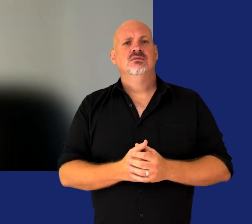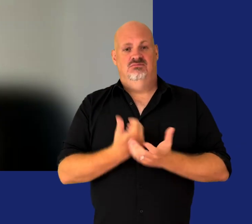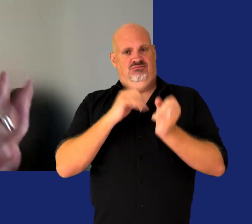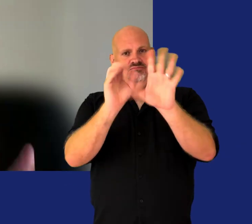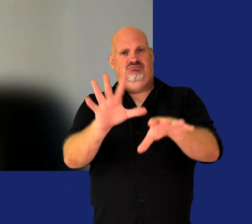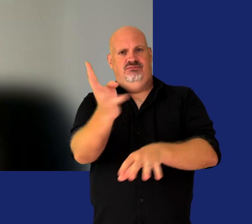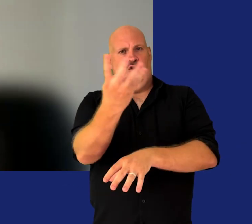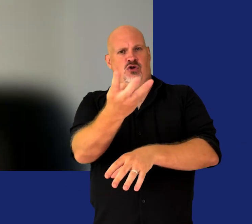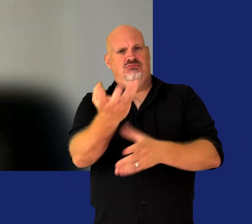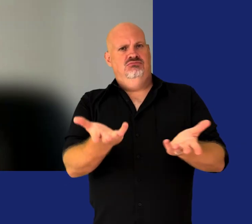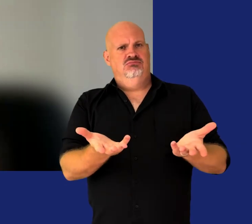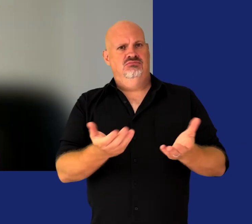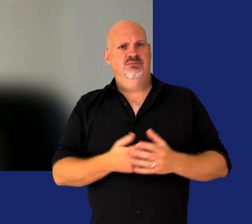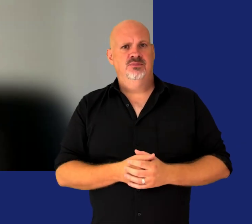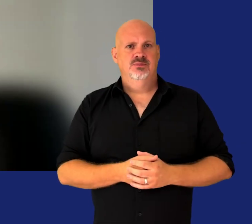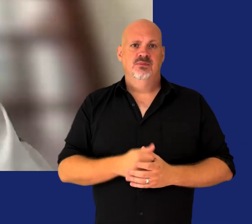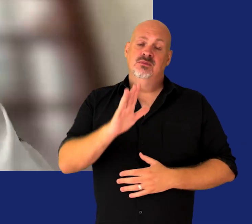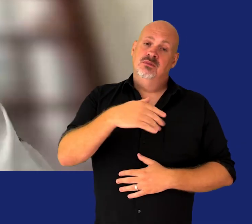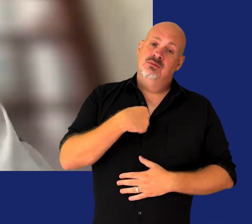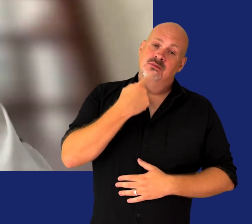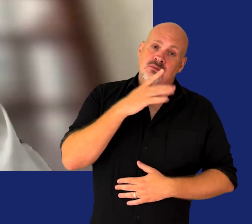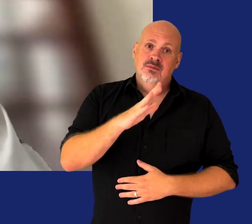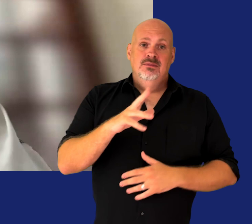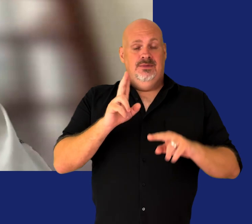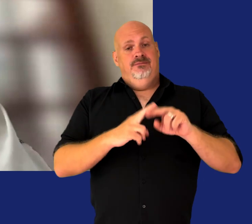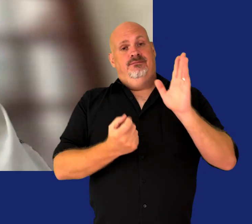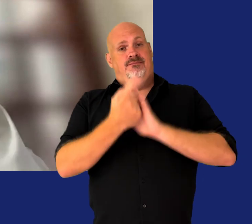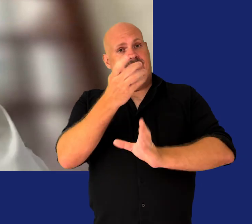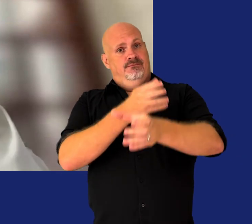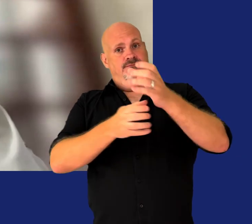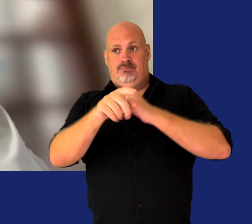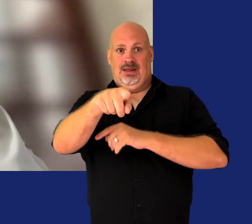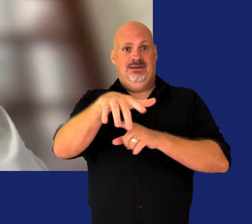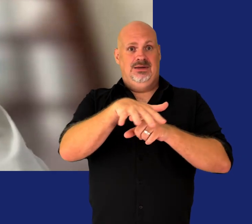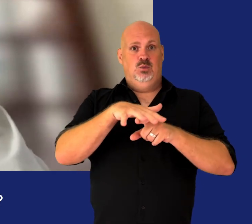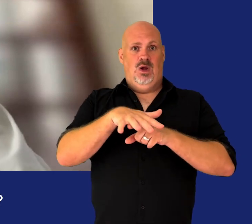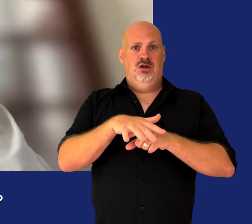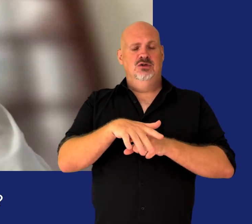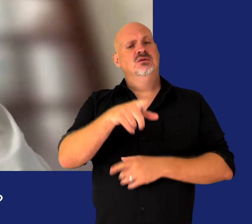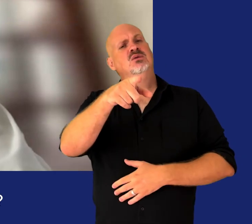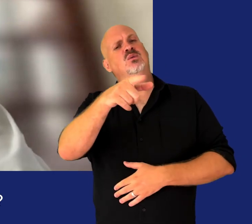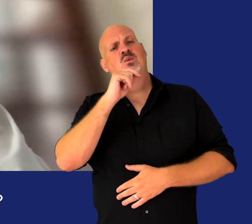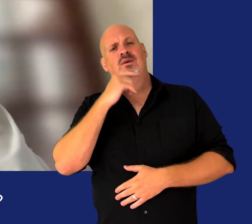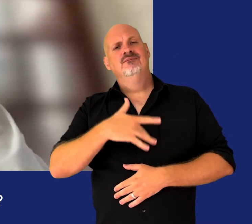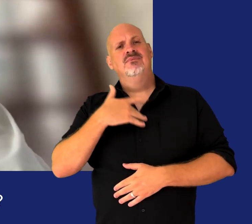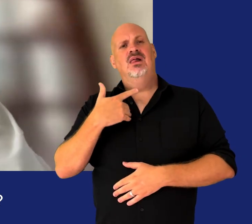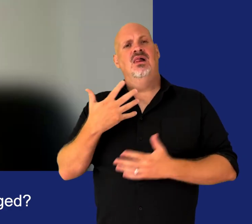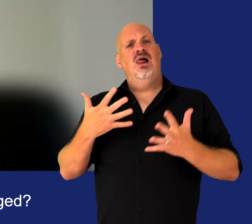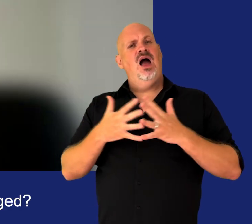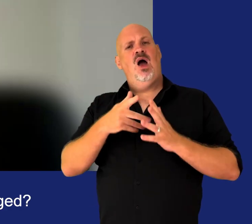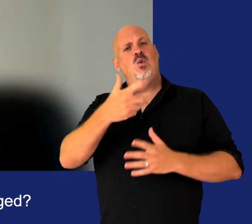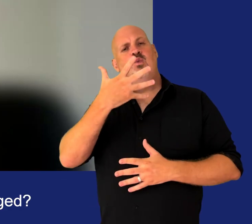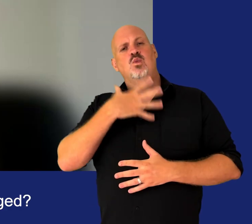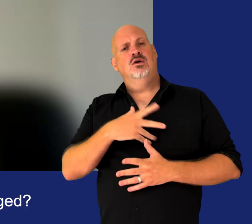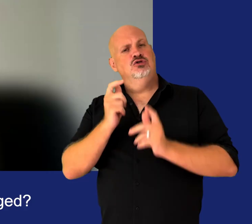I'll throw that to the four of you. I would say if you were in that situation, how would you want to be treated? How